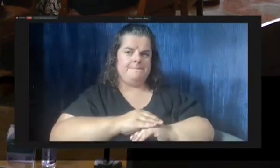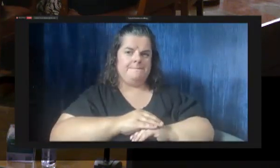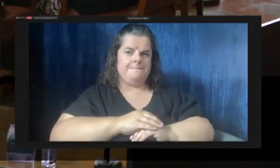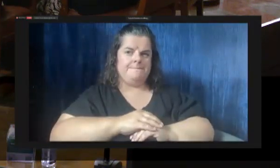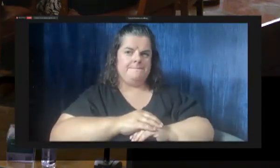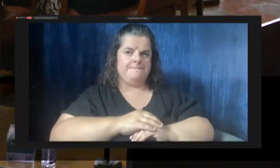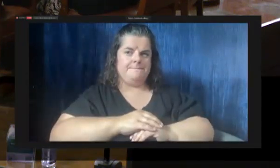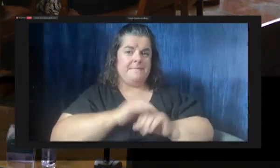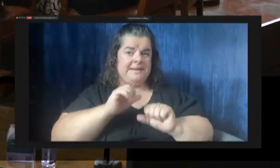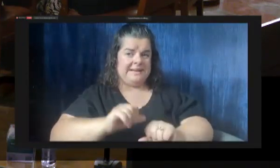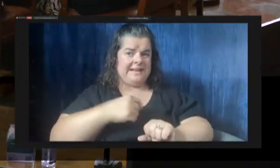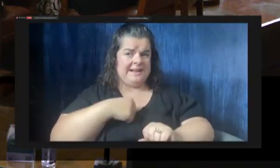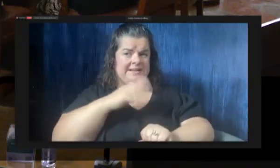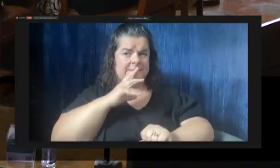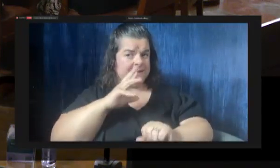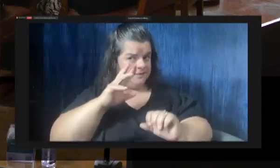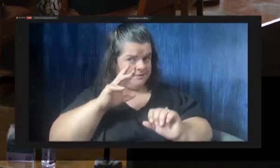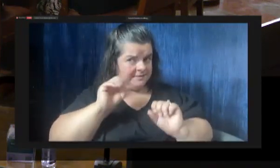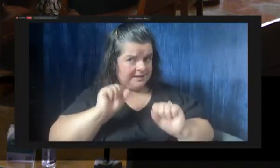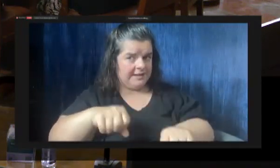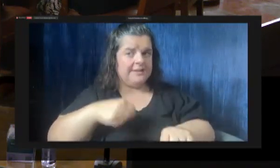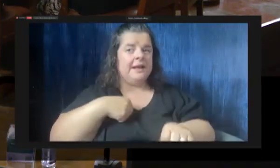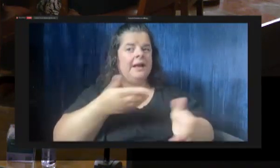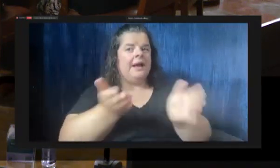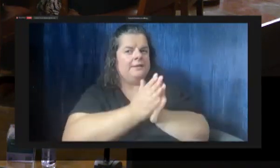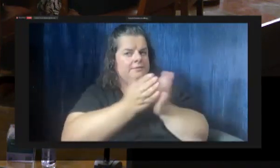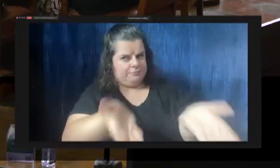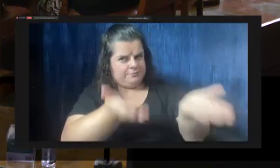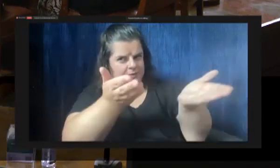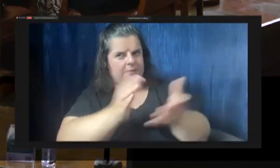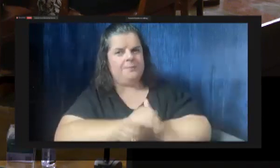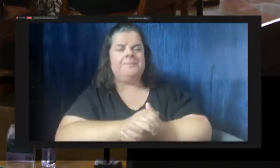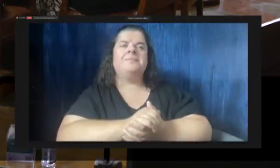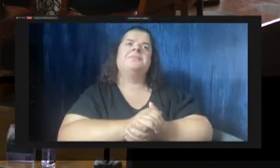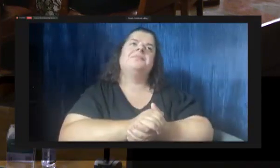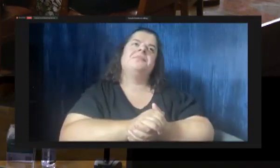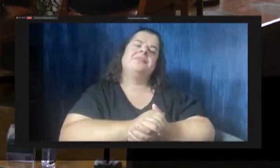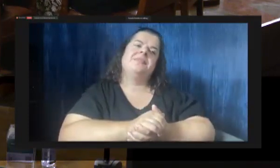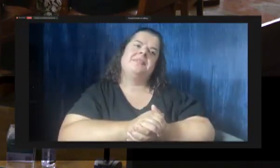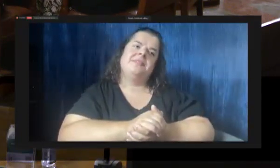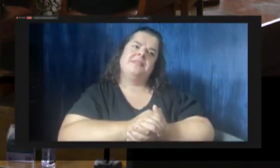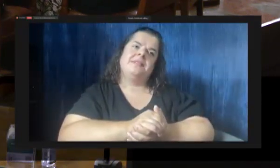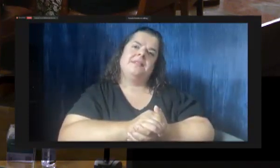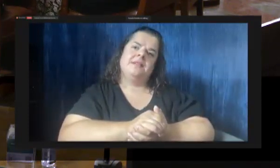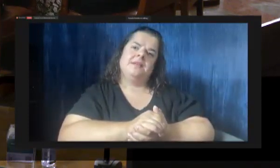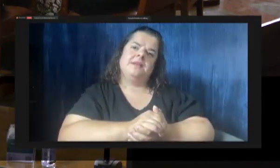Can I speak? I just asked you to speak. Okay. All right. Okay.